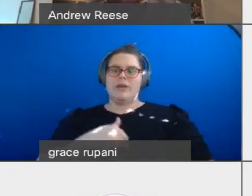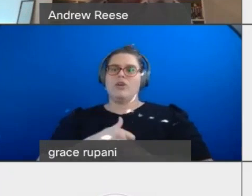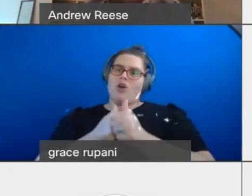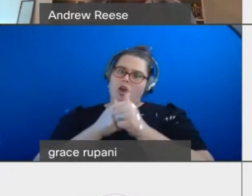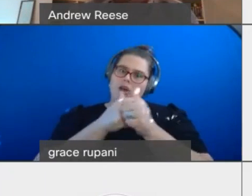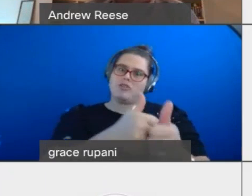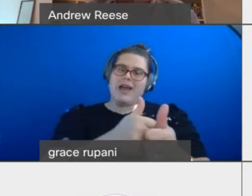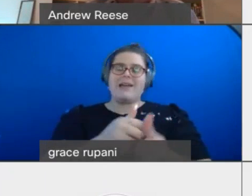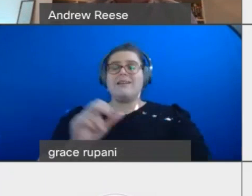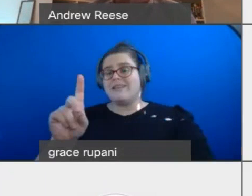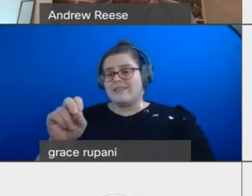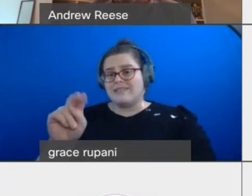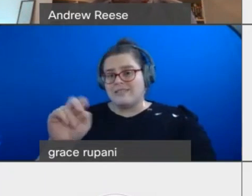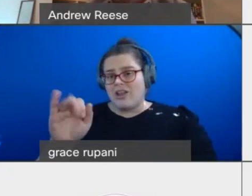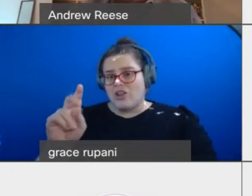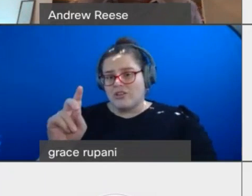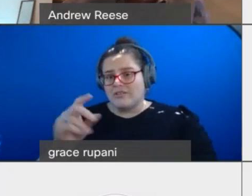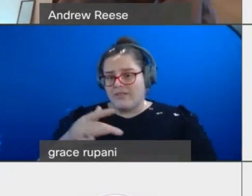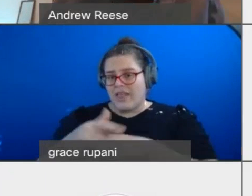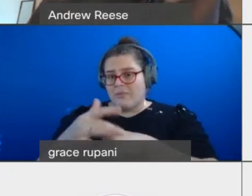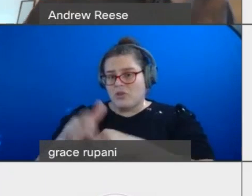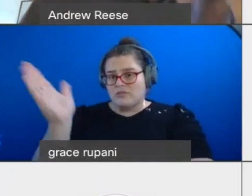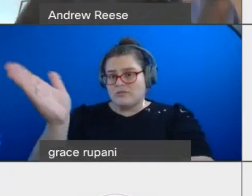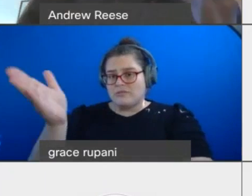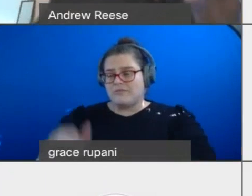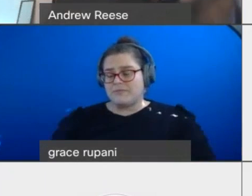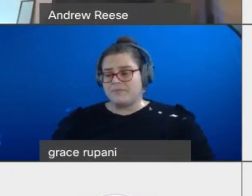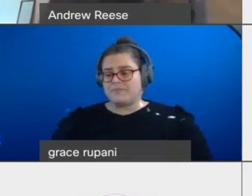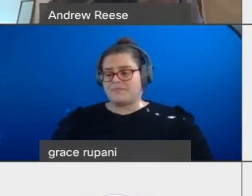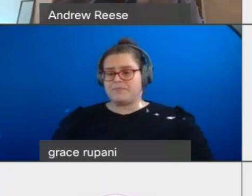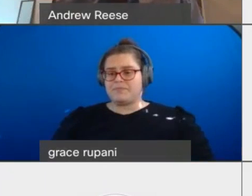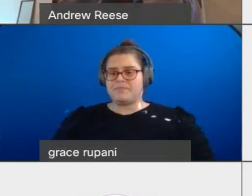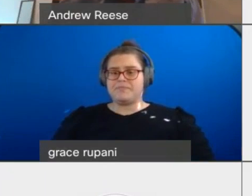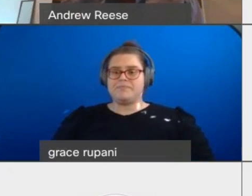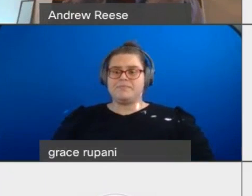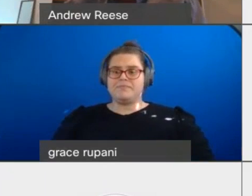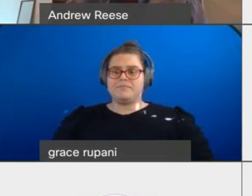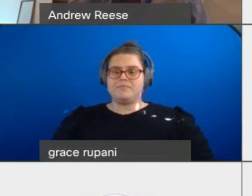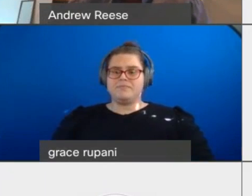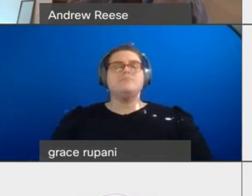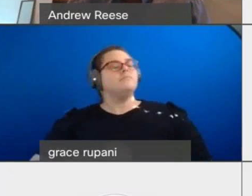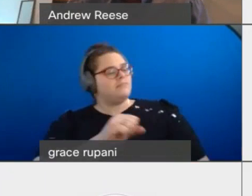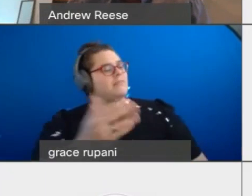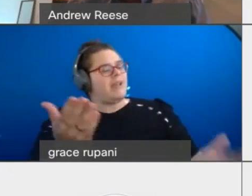is available, to please share that. Thanks. Yeah, thank you, Director Reese. Good afternoon,